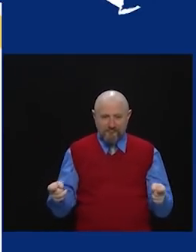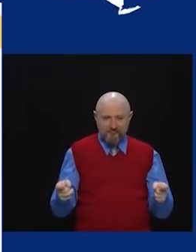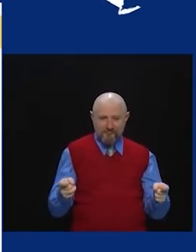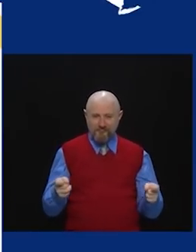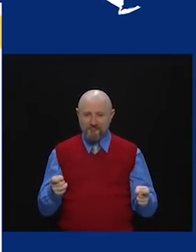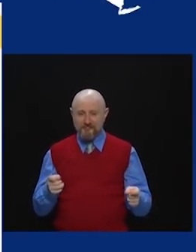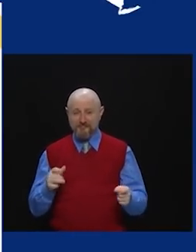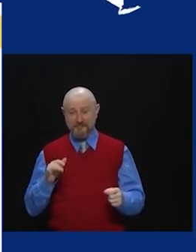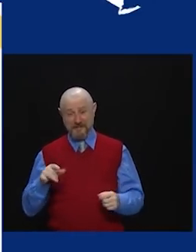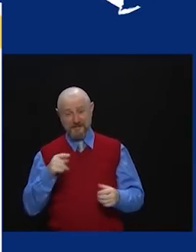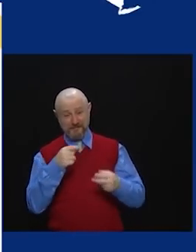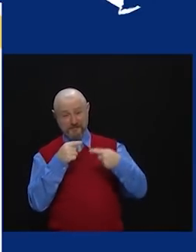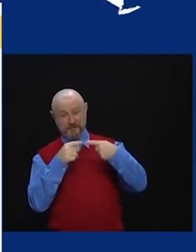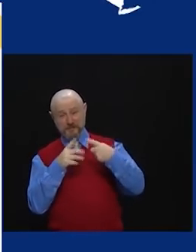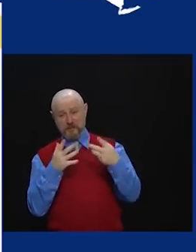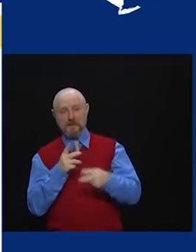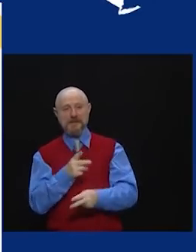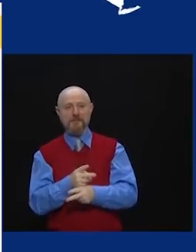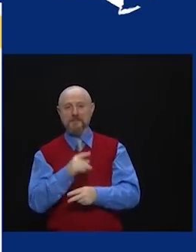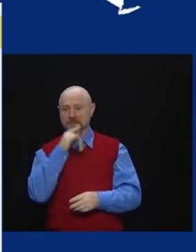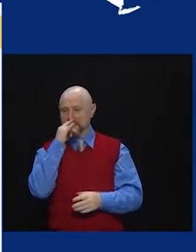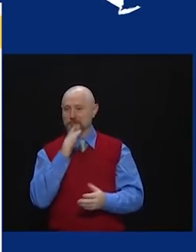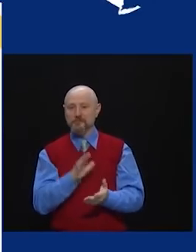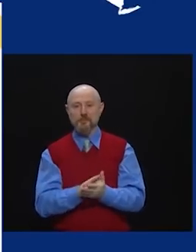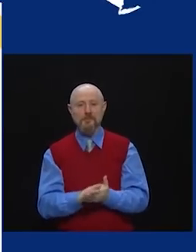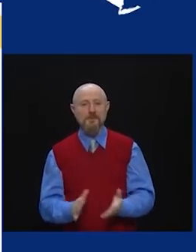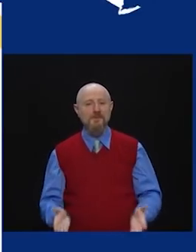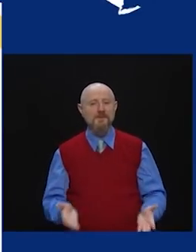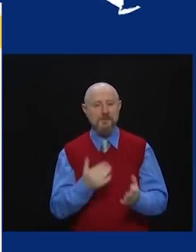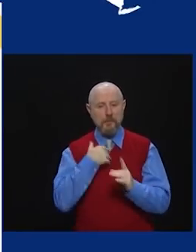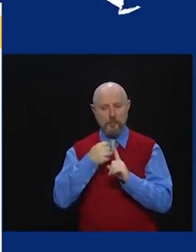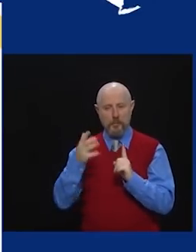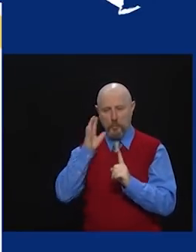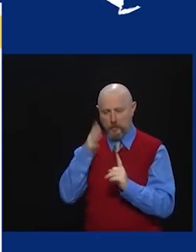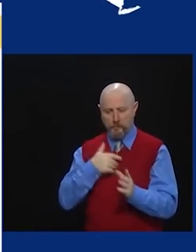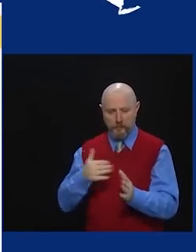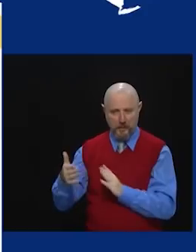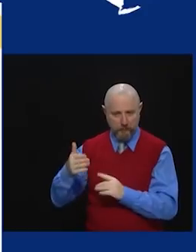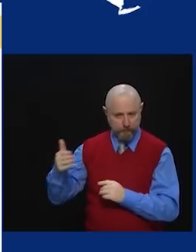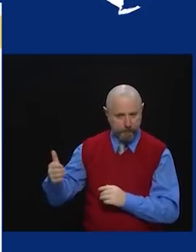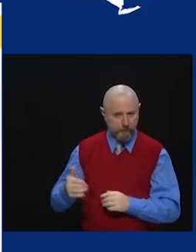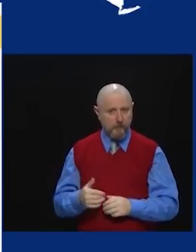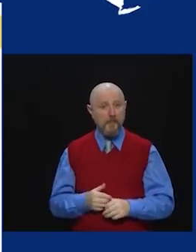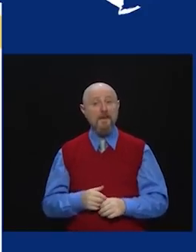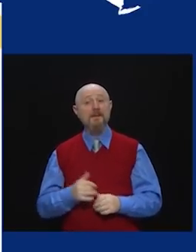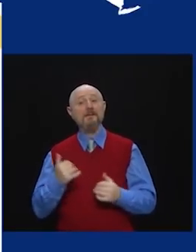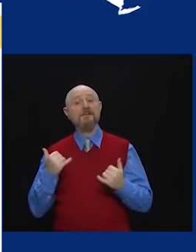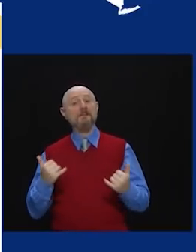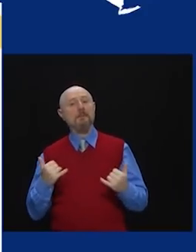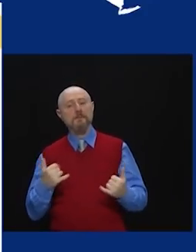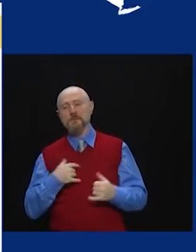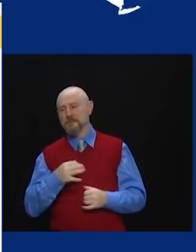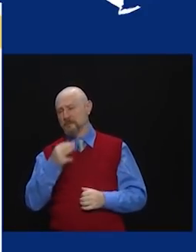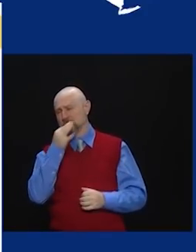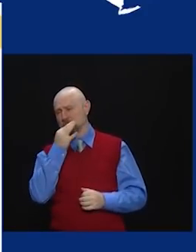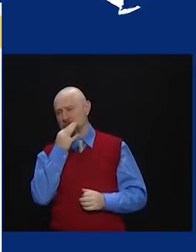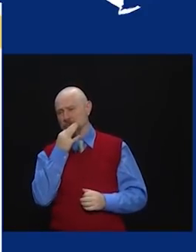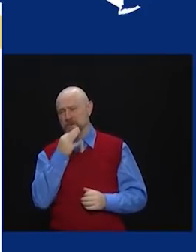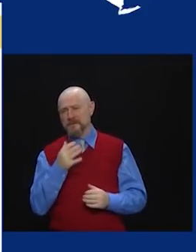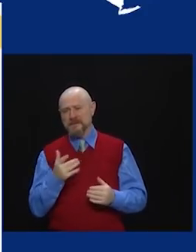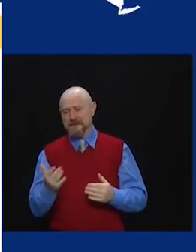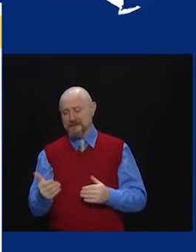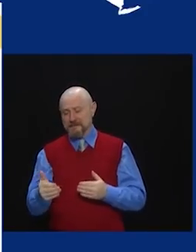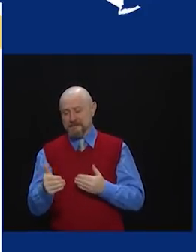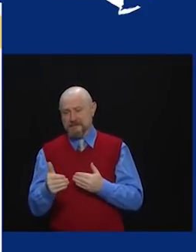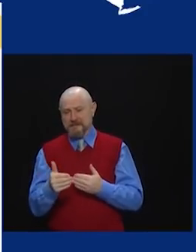number one. We'll talk about our detailed plan for doing what I've been saying from the beginning, but now we are literally days away from the big return from